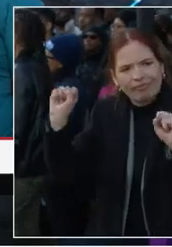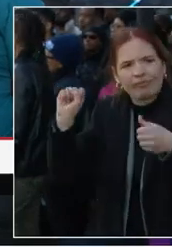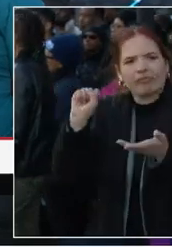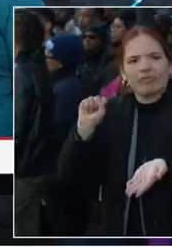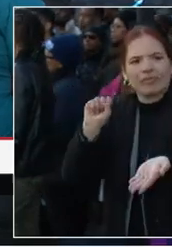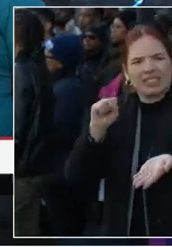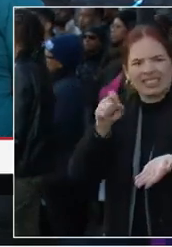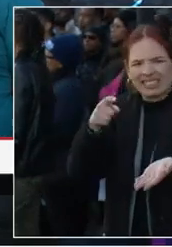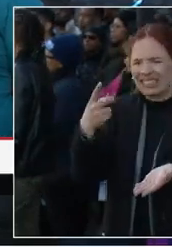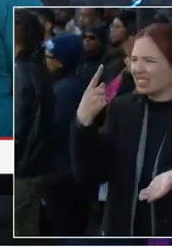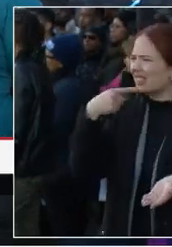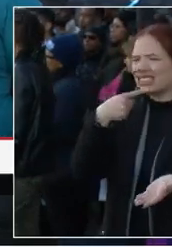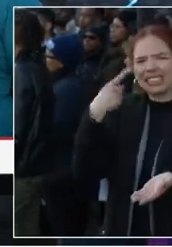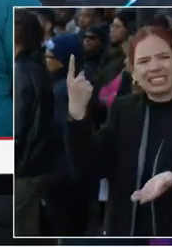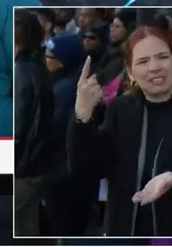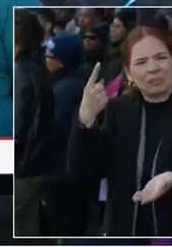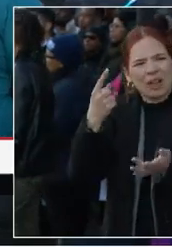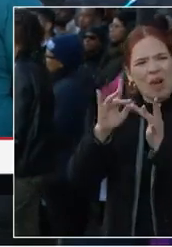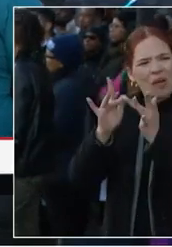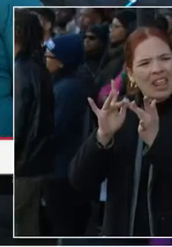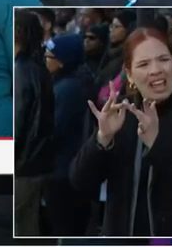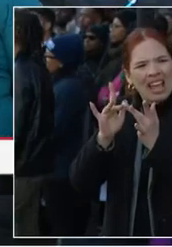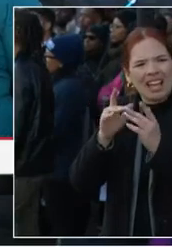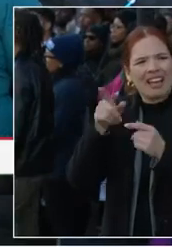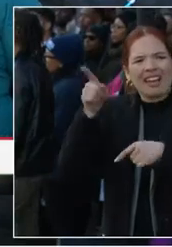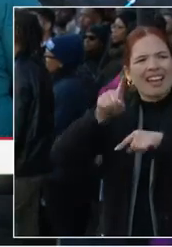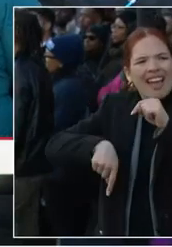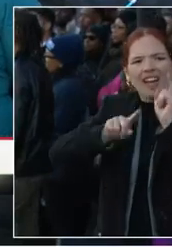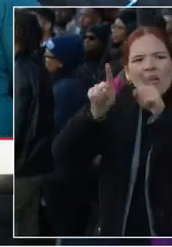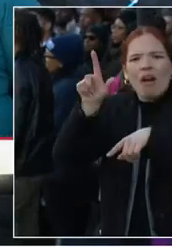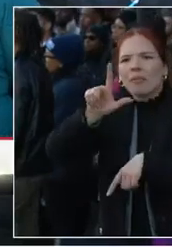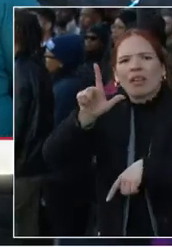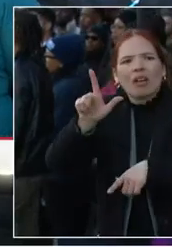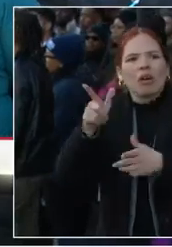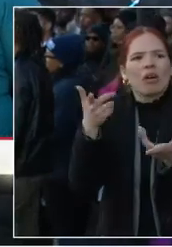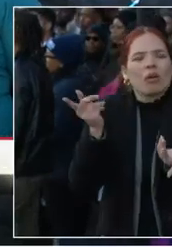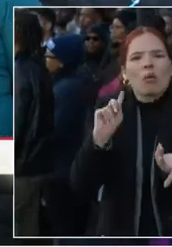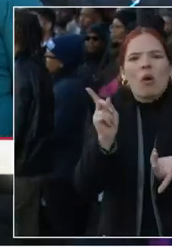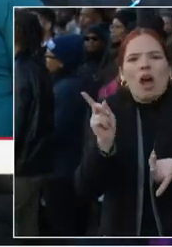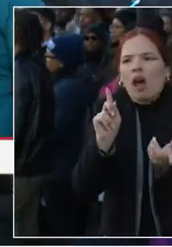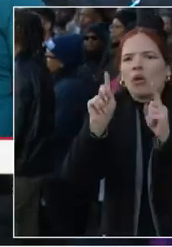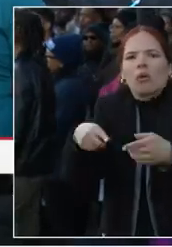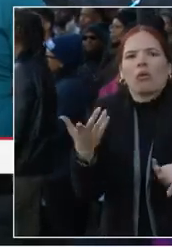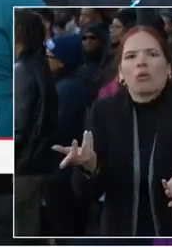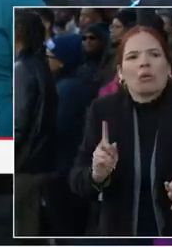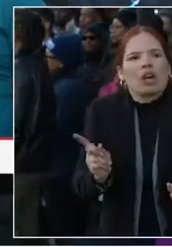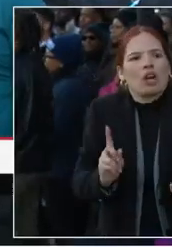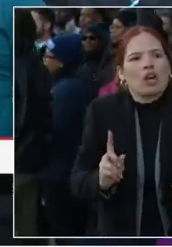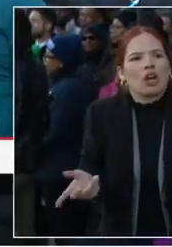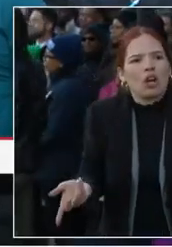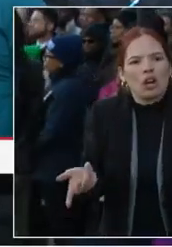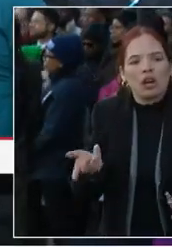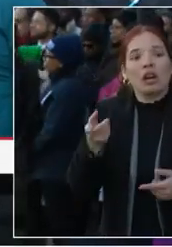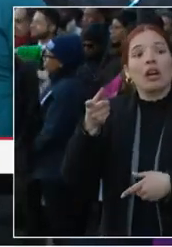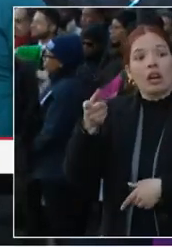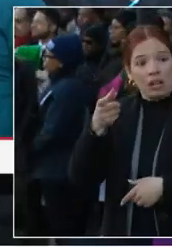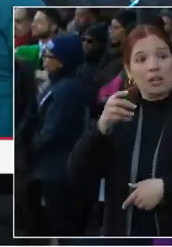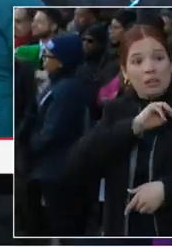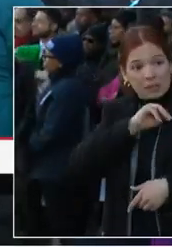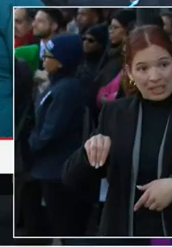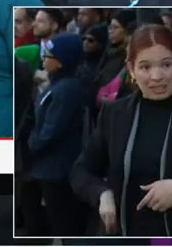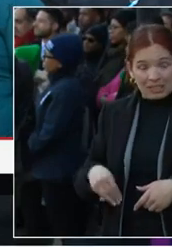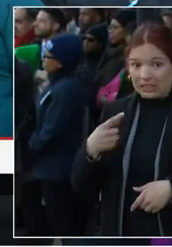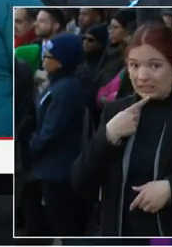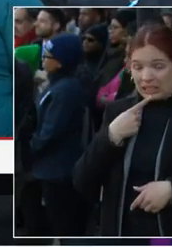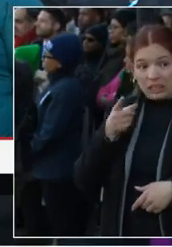somebody say out online, if we can't go to our library, where can we go? So if you're the mayor and somebody says that, it breaks you a little